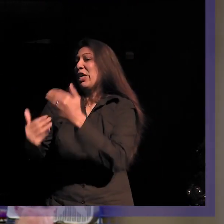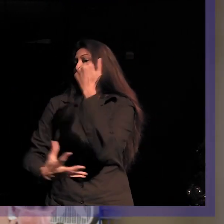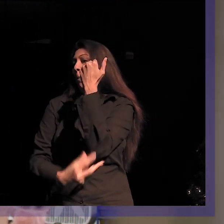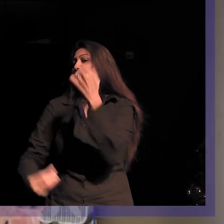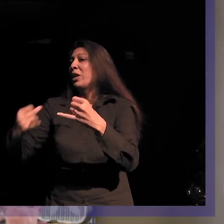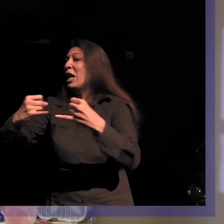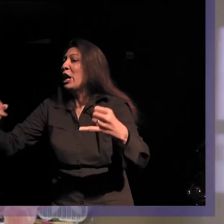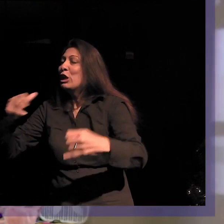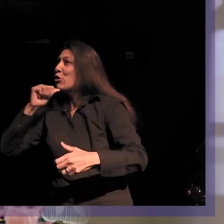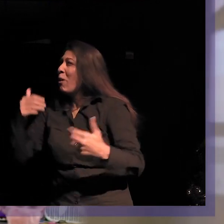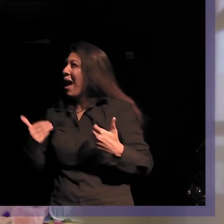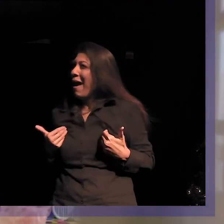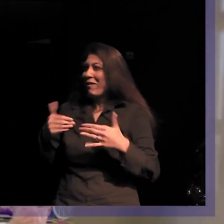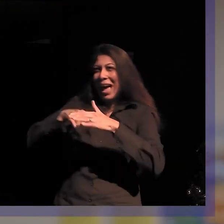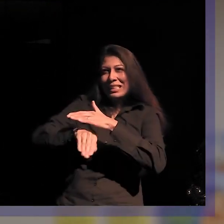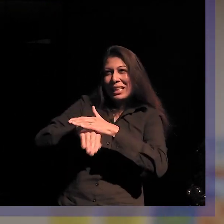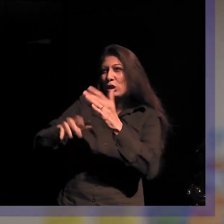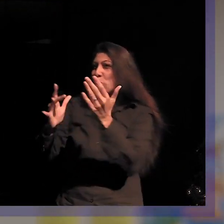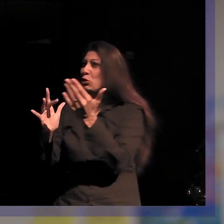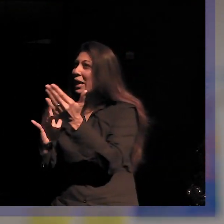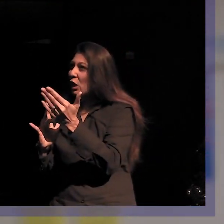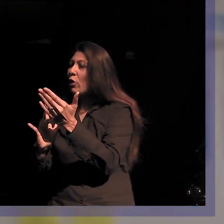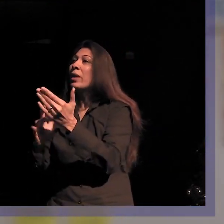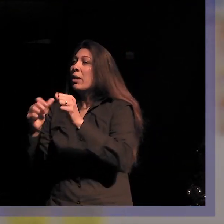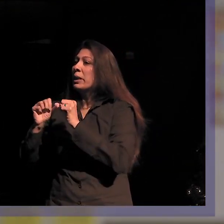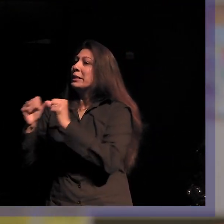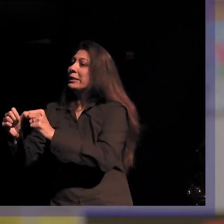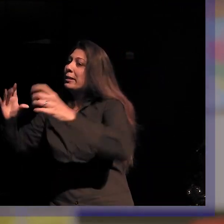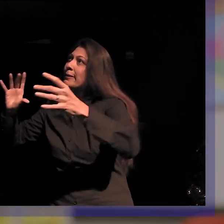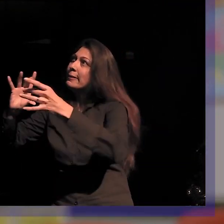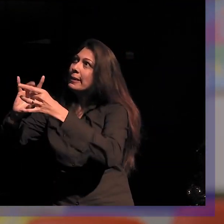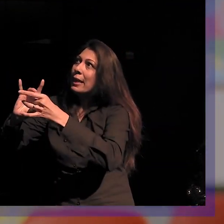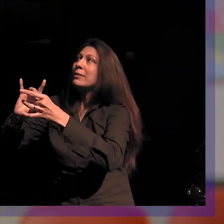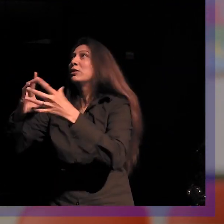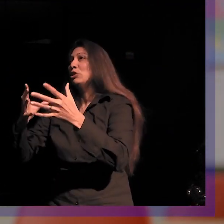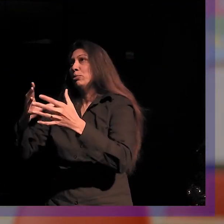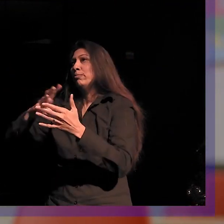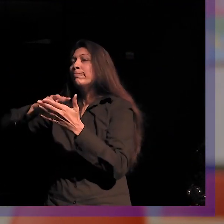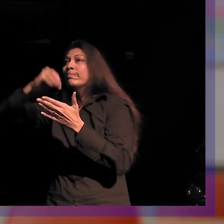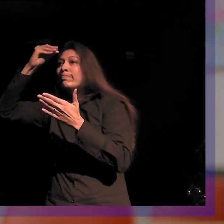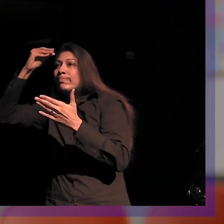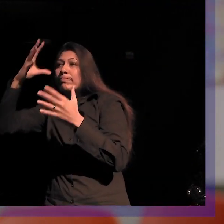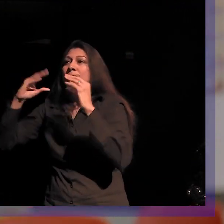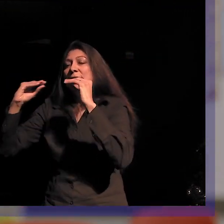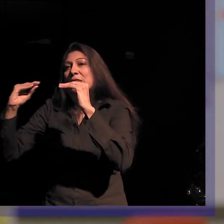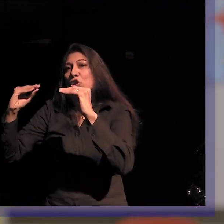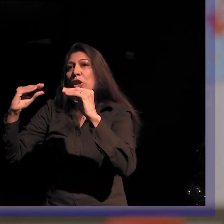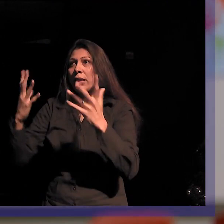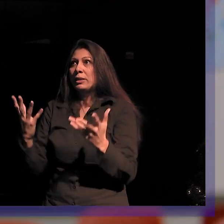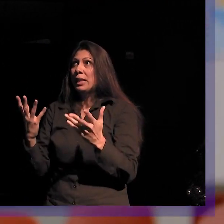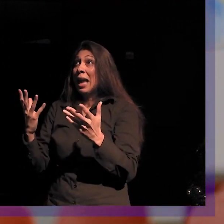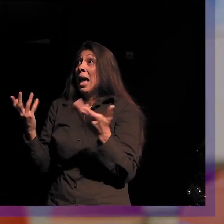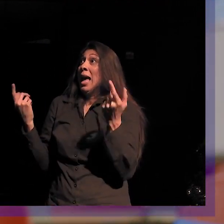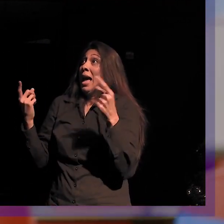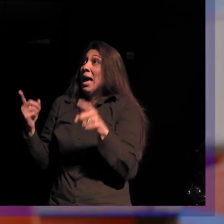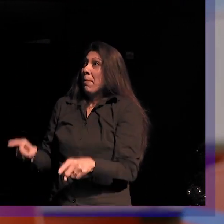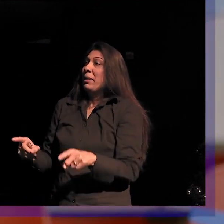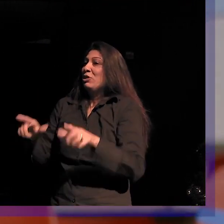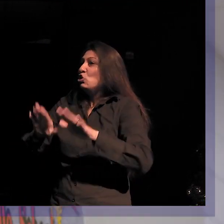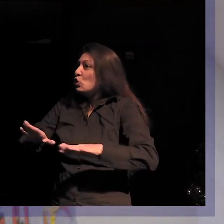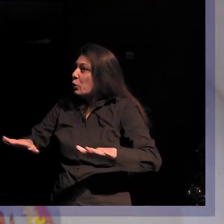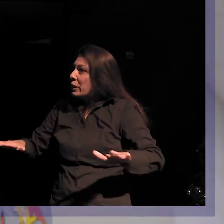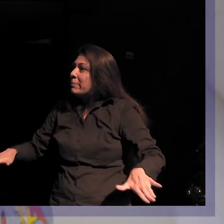don't have access to technology that will keep them connected to their peers and teachers, resulting in lasting harm to a generation of